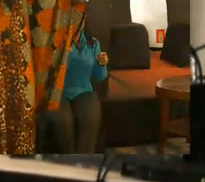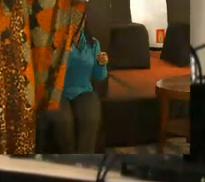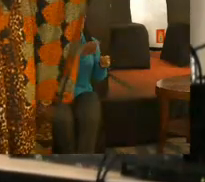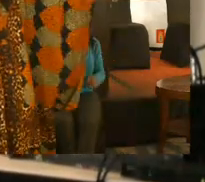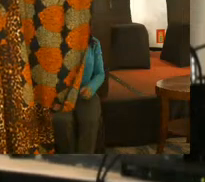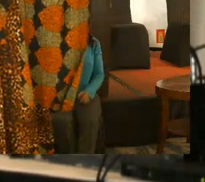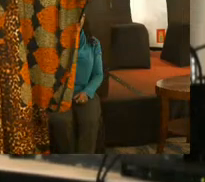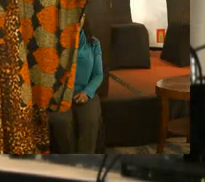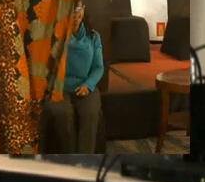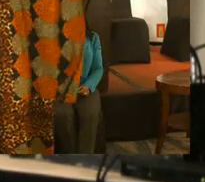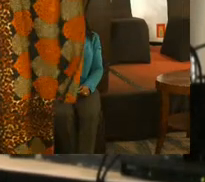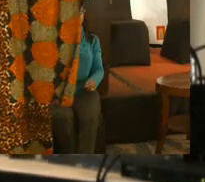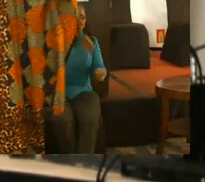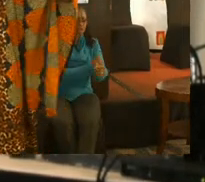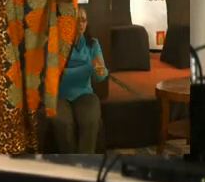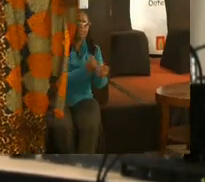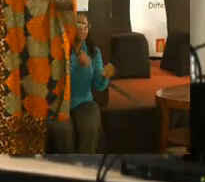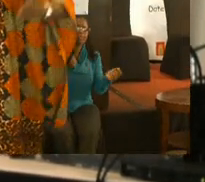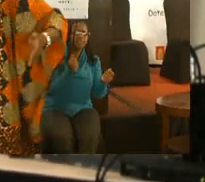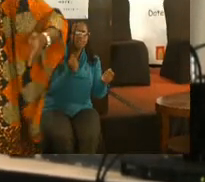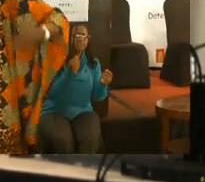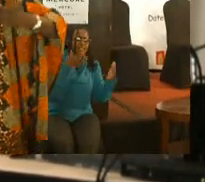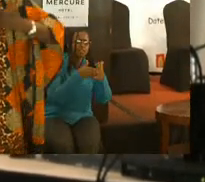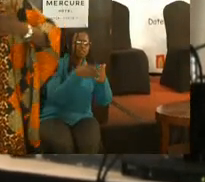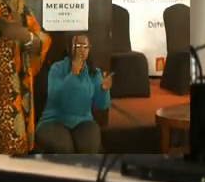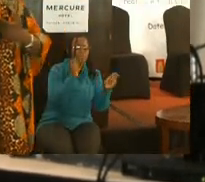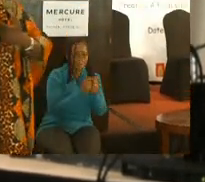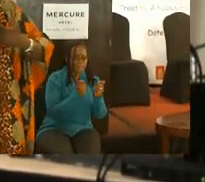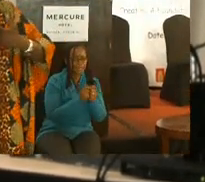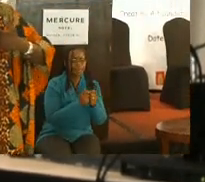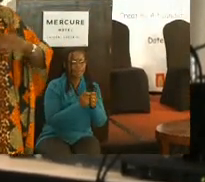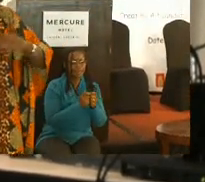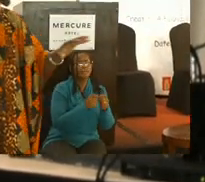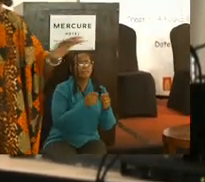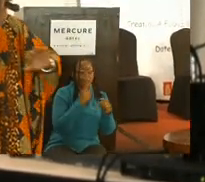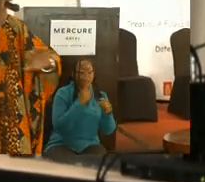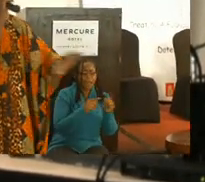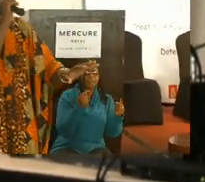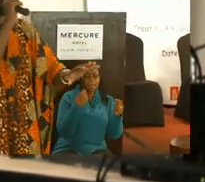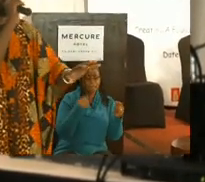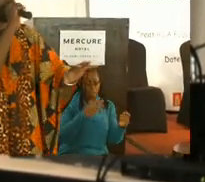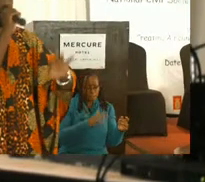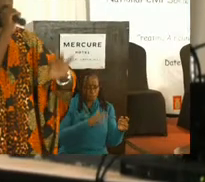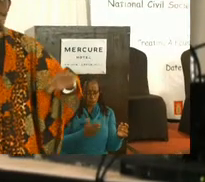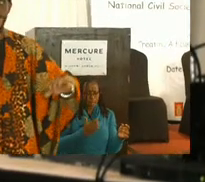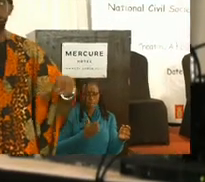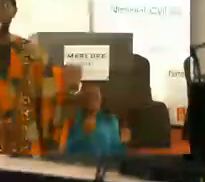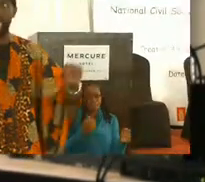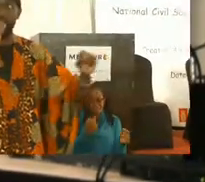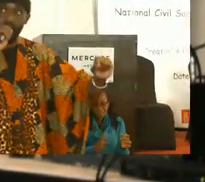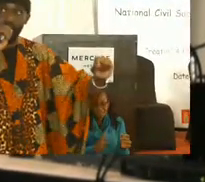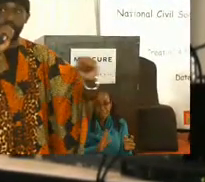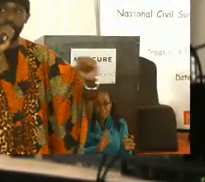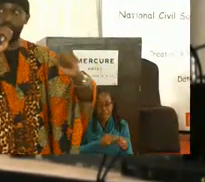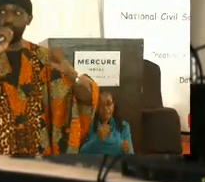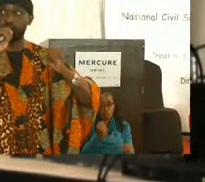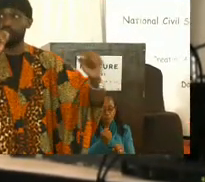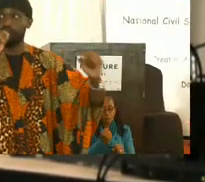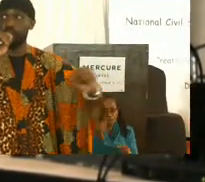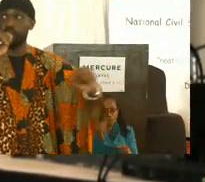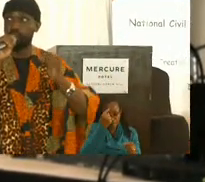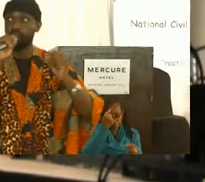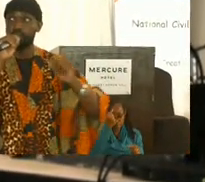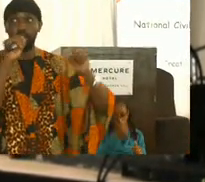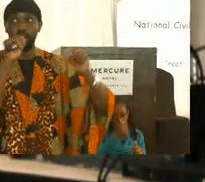drugs just drag your pain and pain is a tear that won't be stitched by time I'm a poet I'm not little I'm a needle I function just fine piercing my way